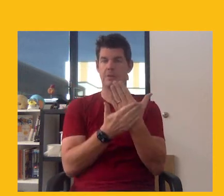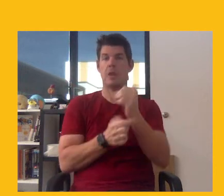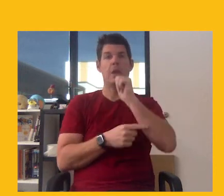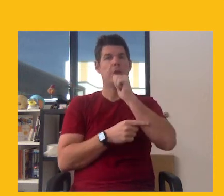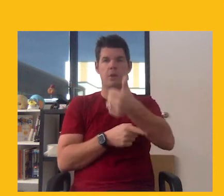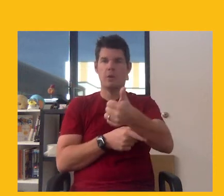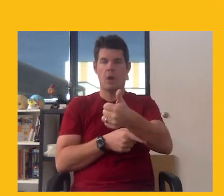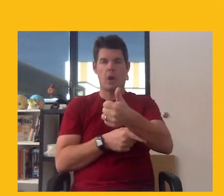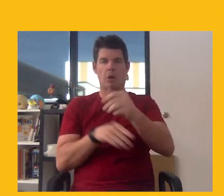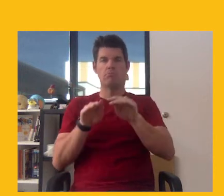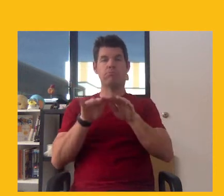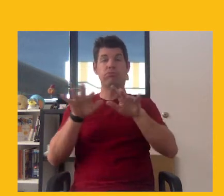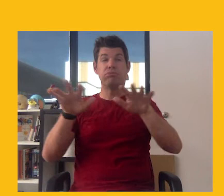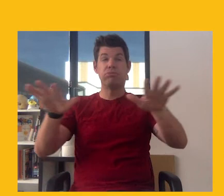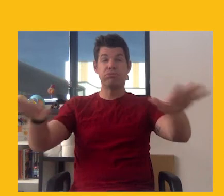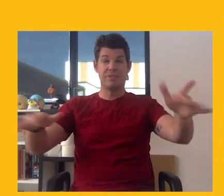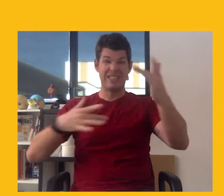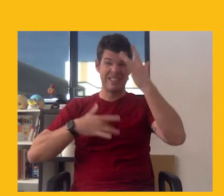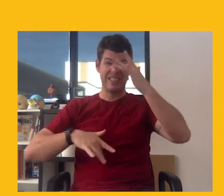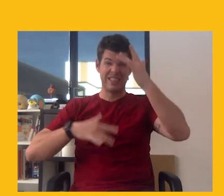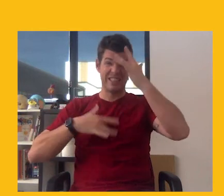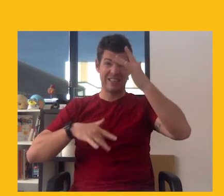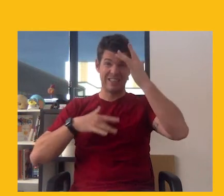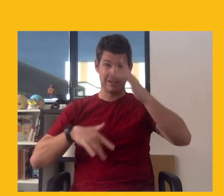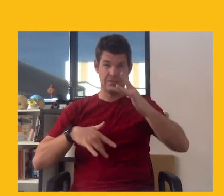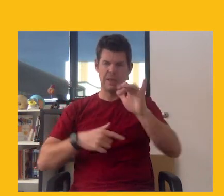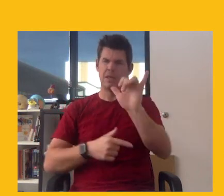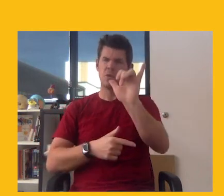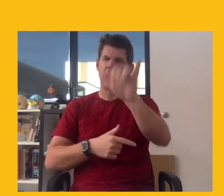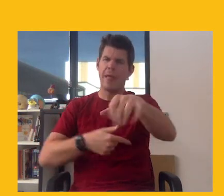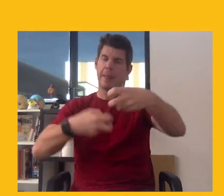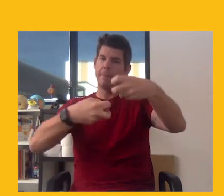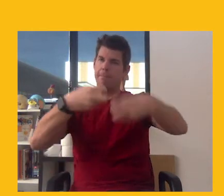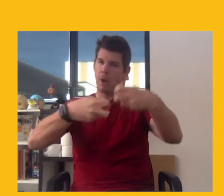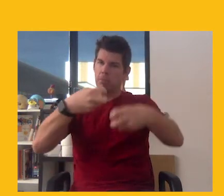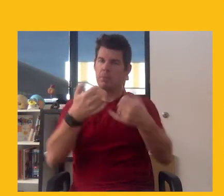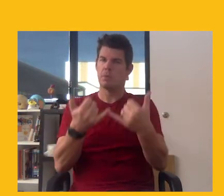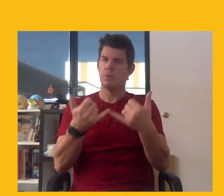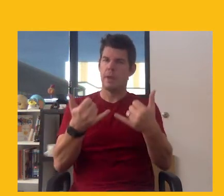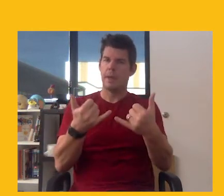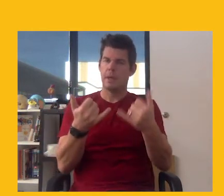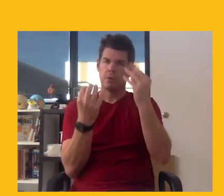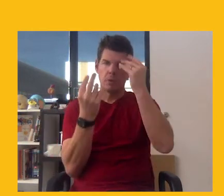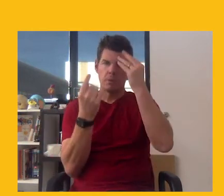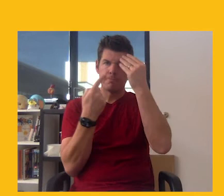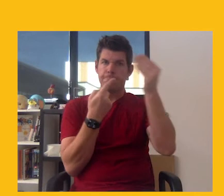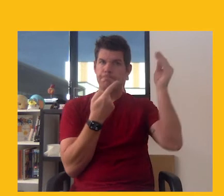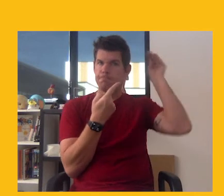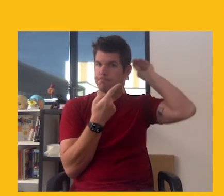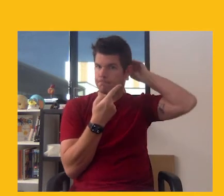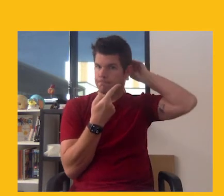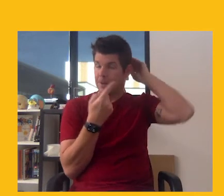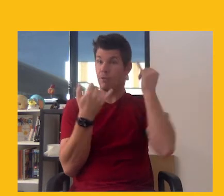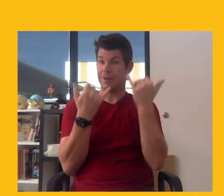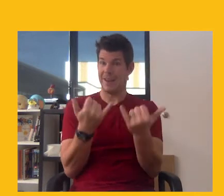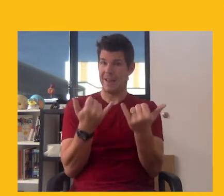disease, okay? So keep that in your minds as we work through everything that we're going to work through today. Now, the way that we're going